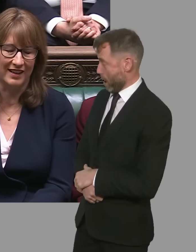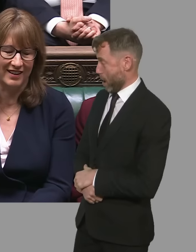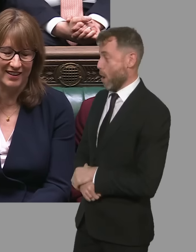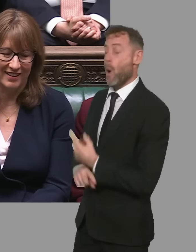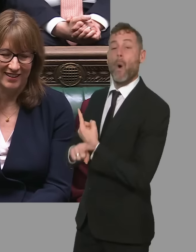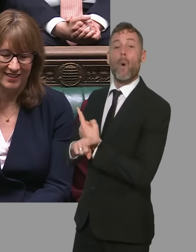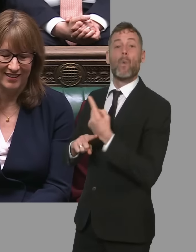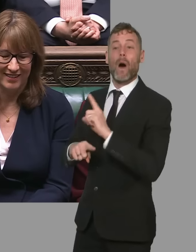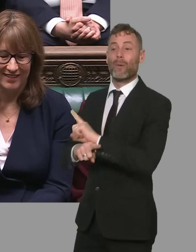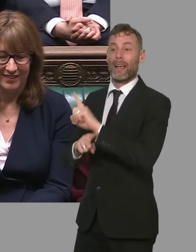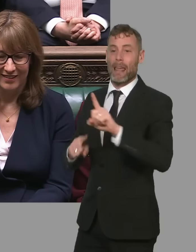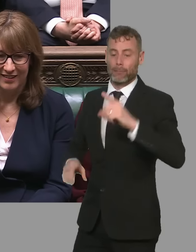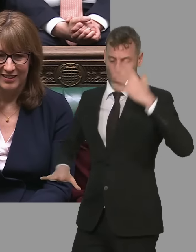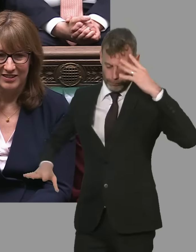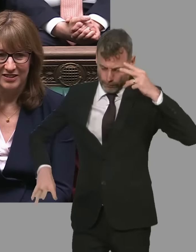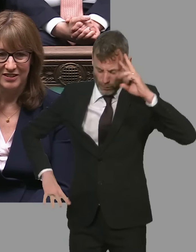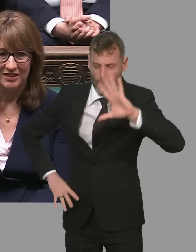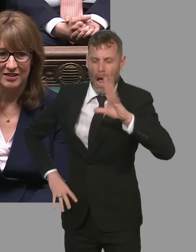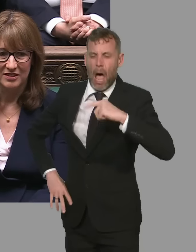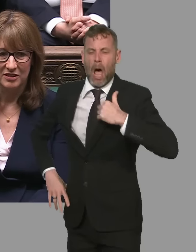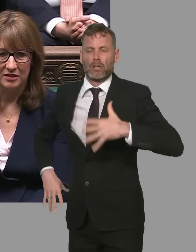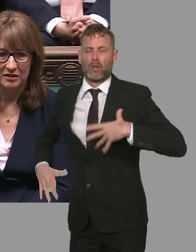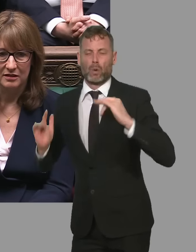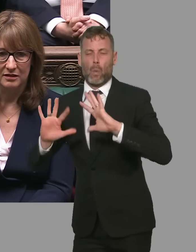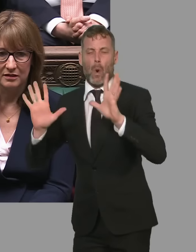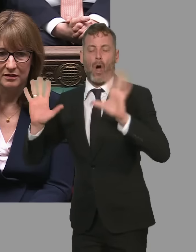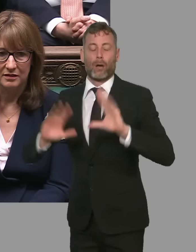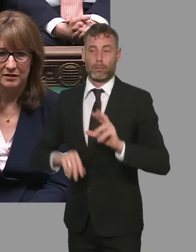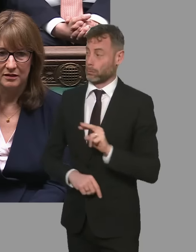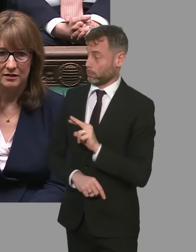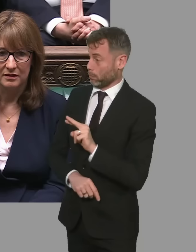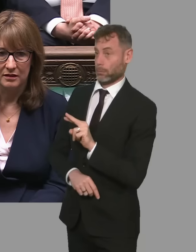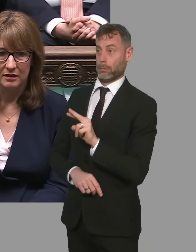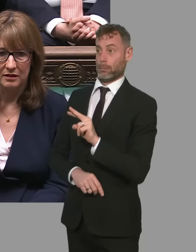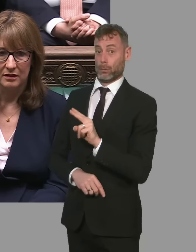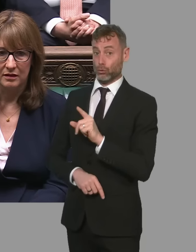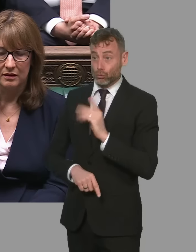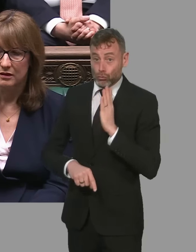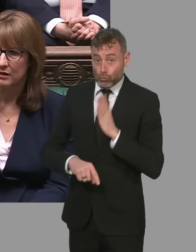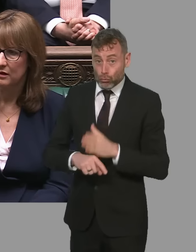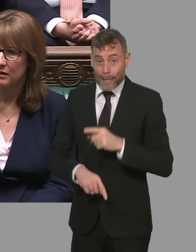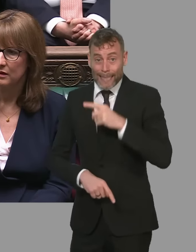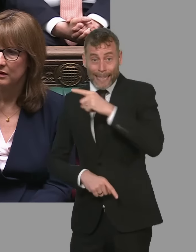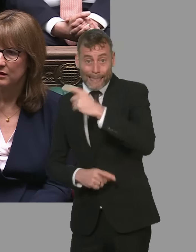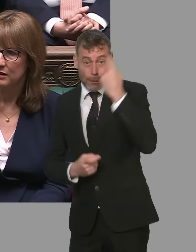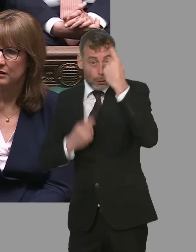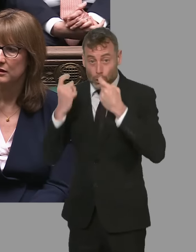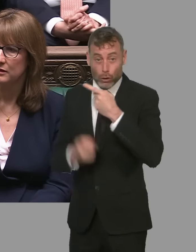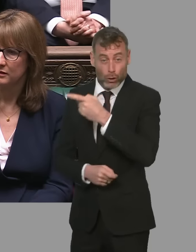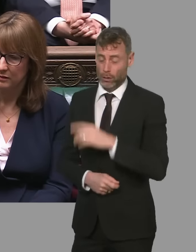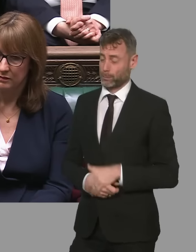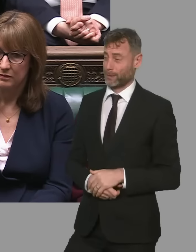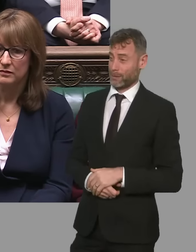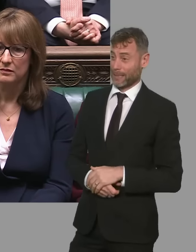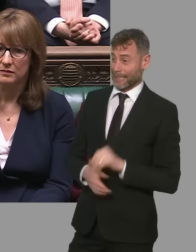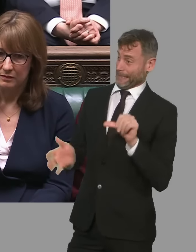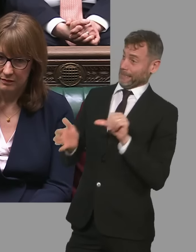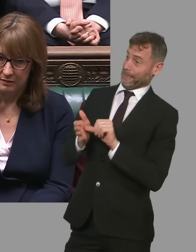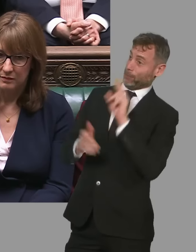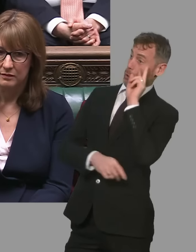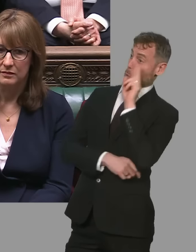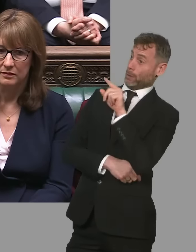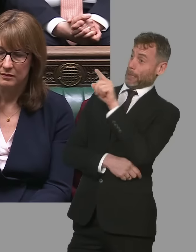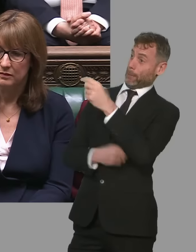judgment. Mr. Speaker, it's hard to take anything he says seriously. He promised lower tax, and now Reform councils are hiking council